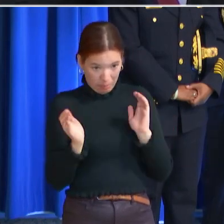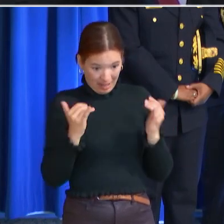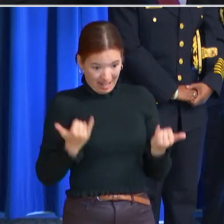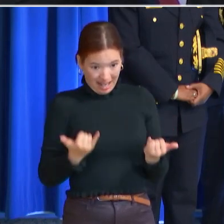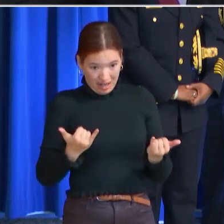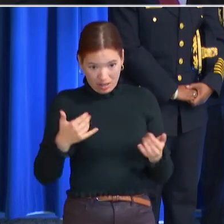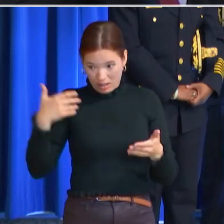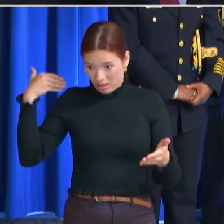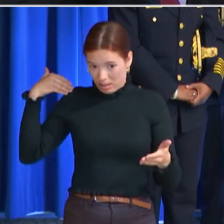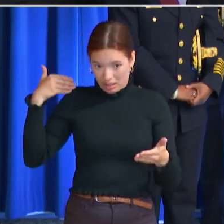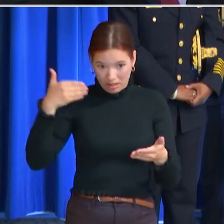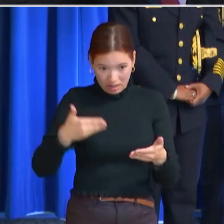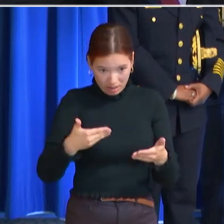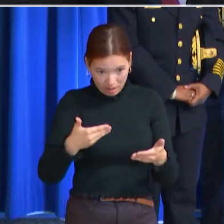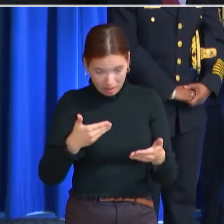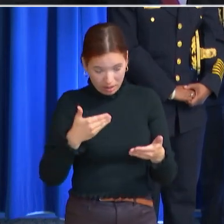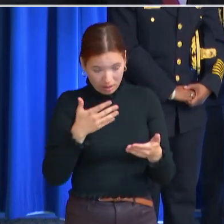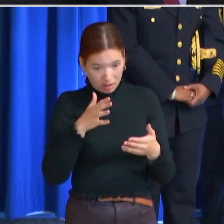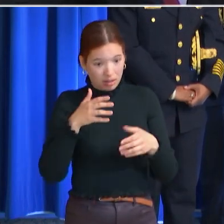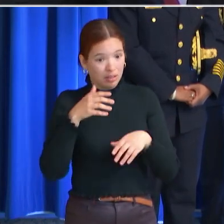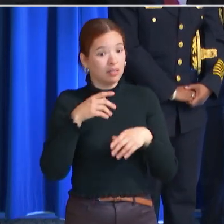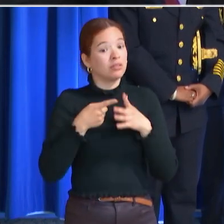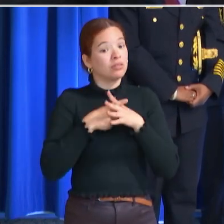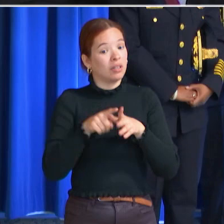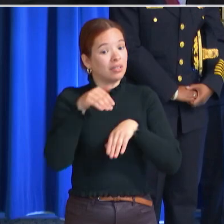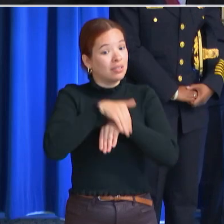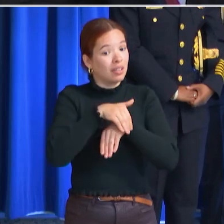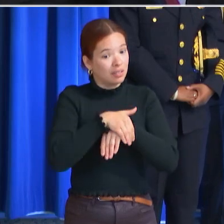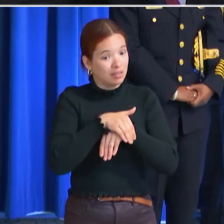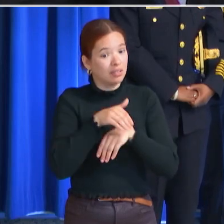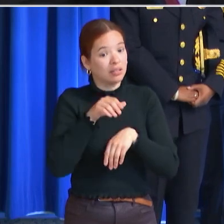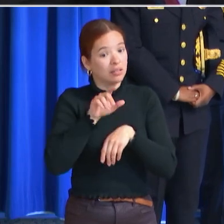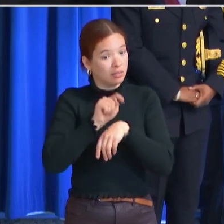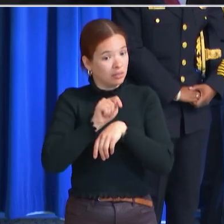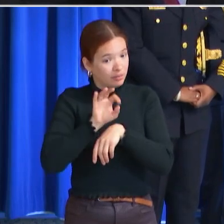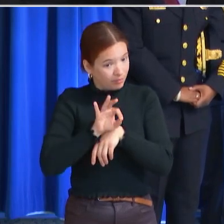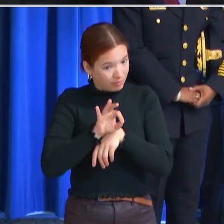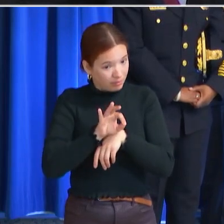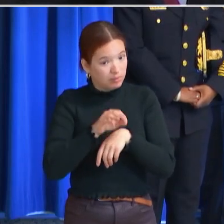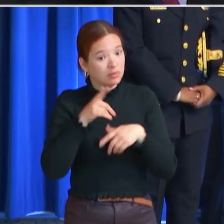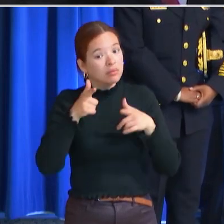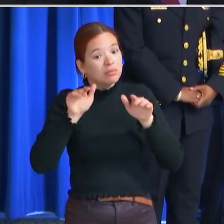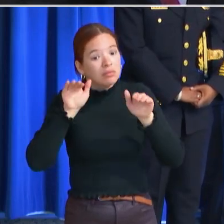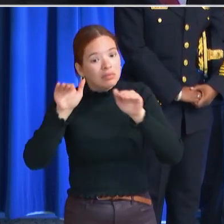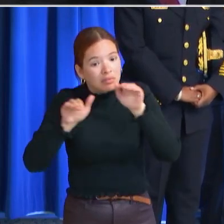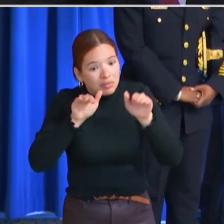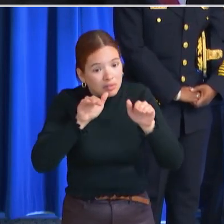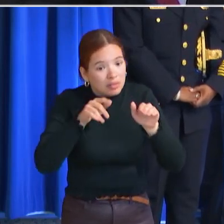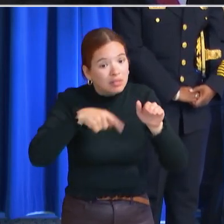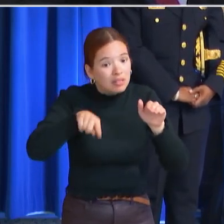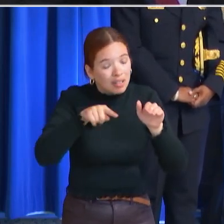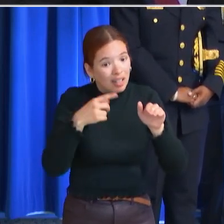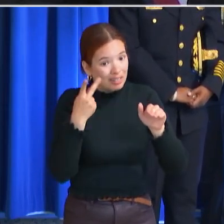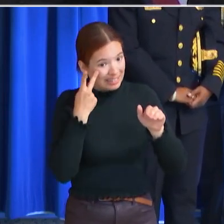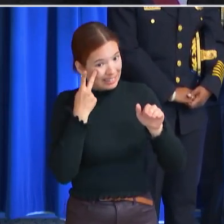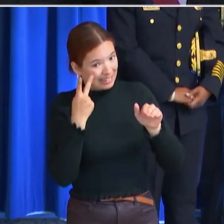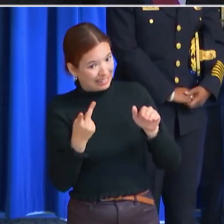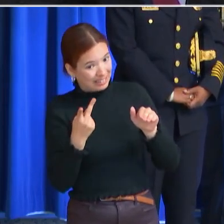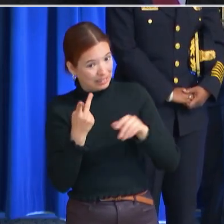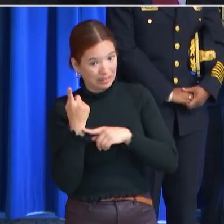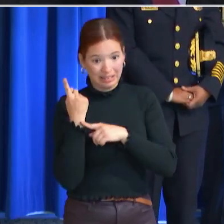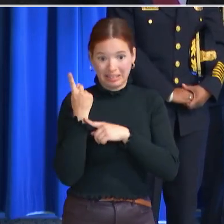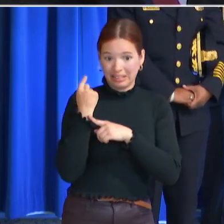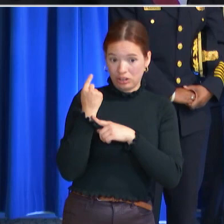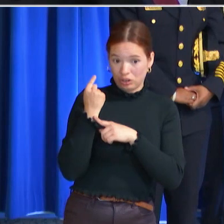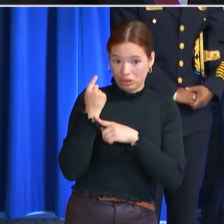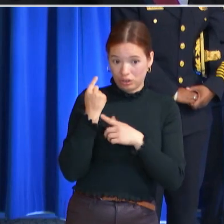had launched our Nightlife Task Force. And just as a reminder, on this day, we were showing a 25% increase